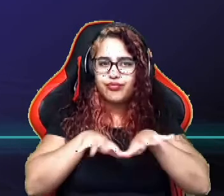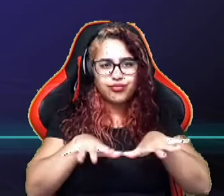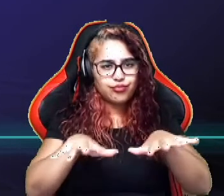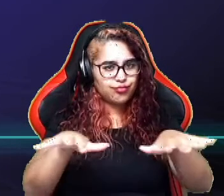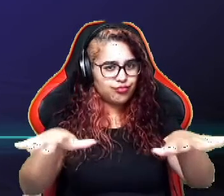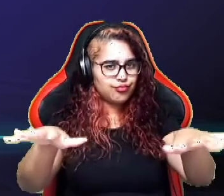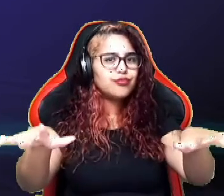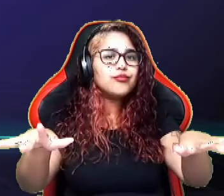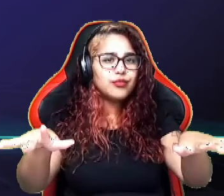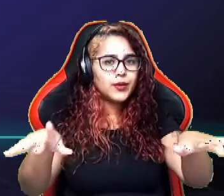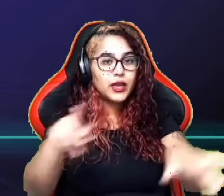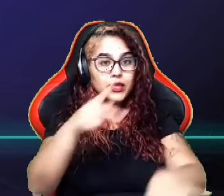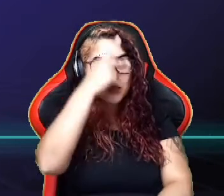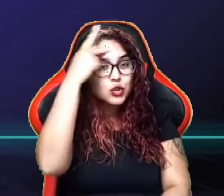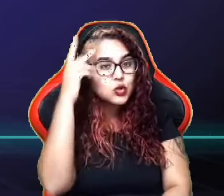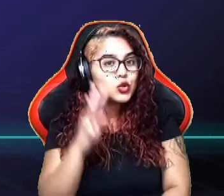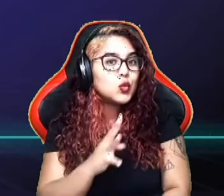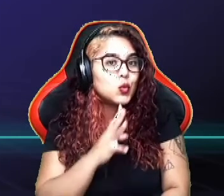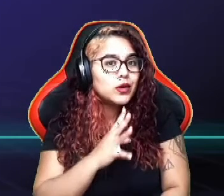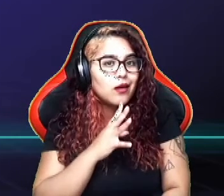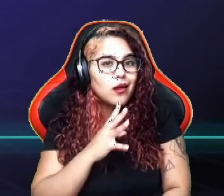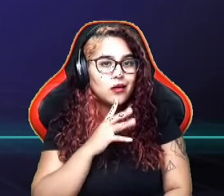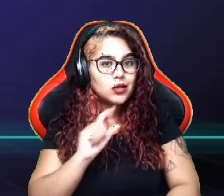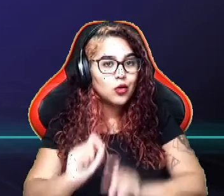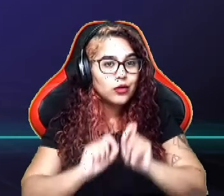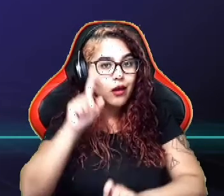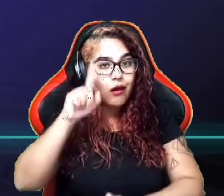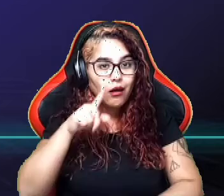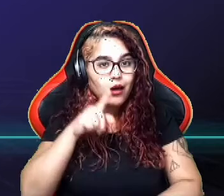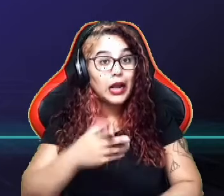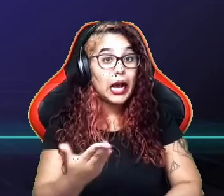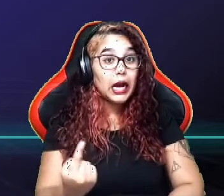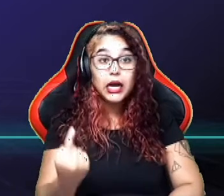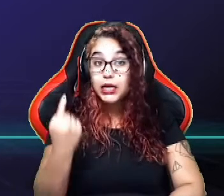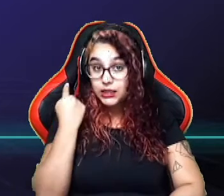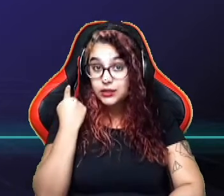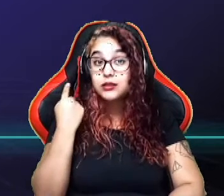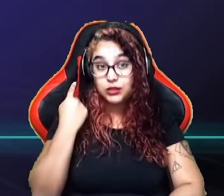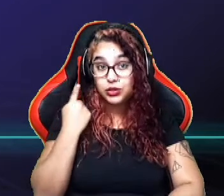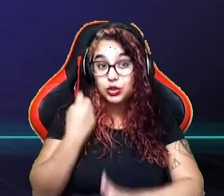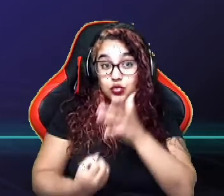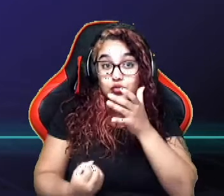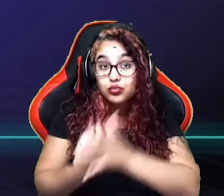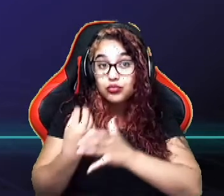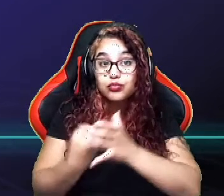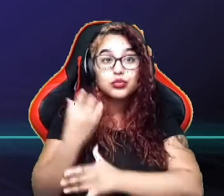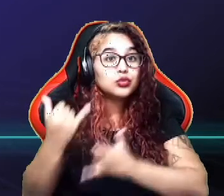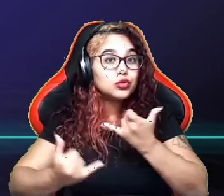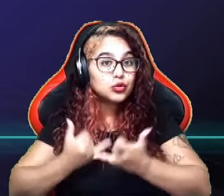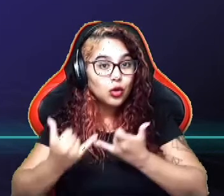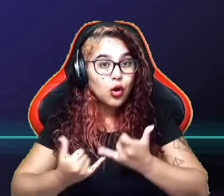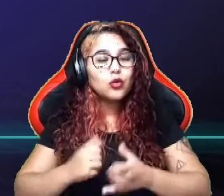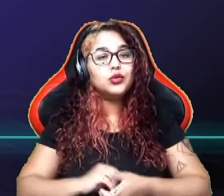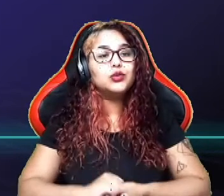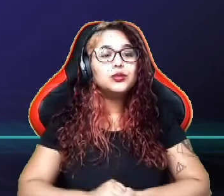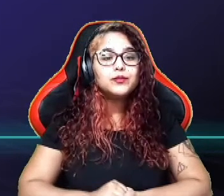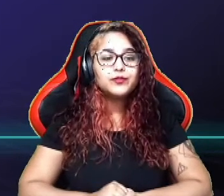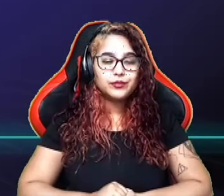and making it known what was gaming production in the 80s and